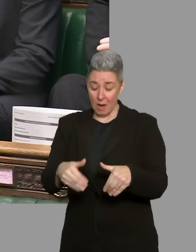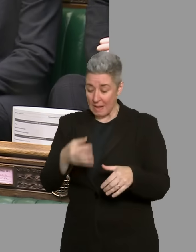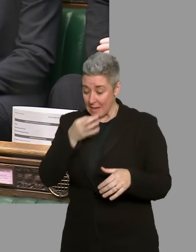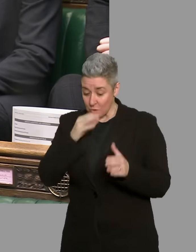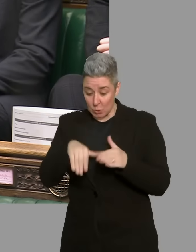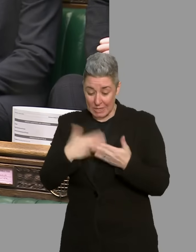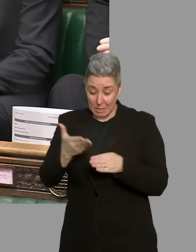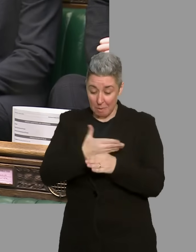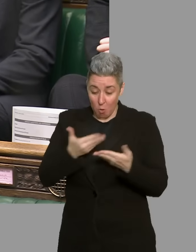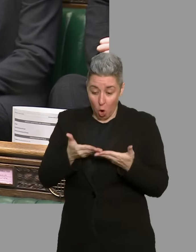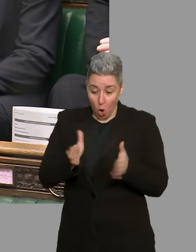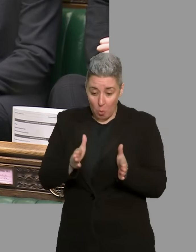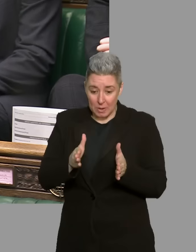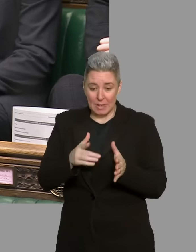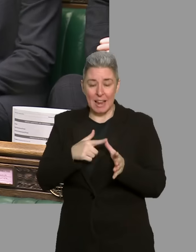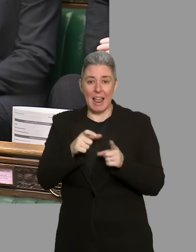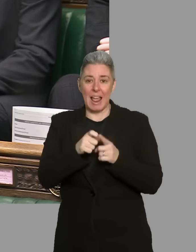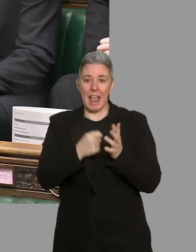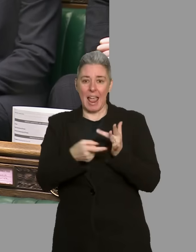didn't ever return home.